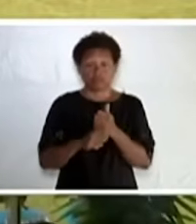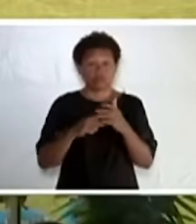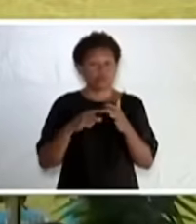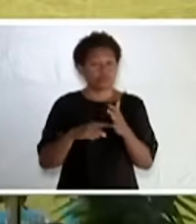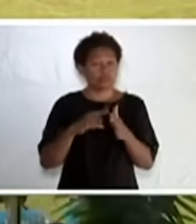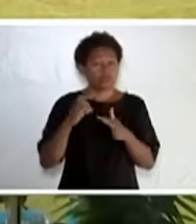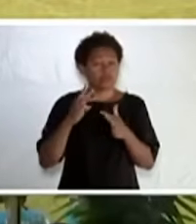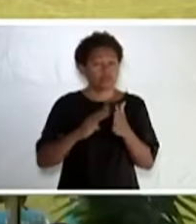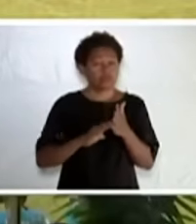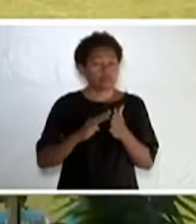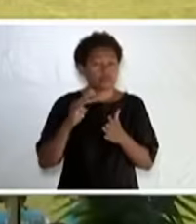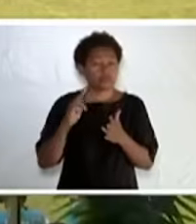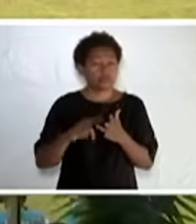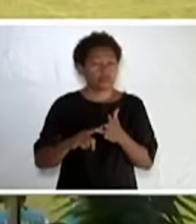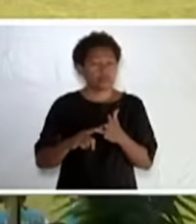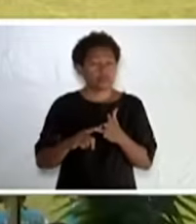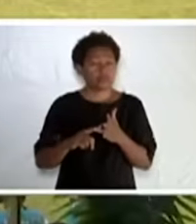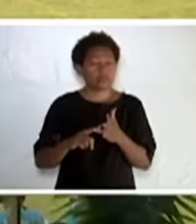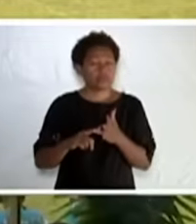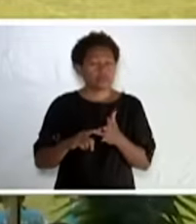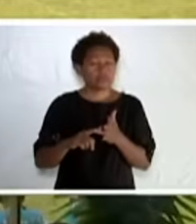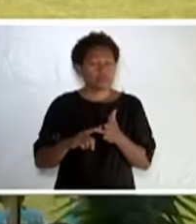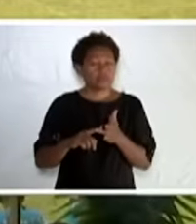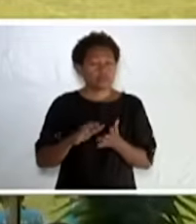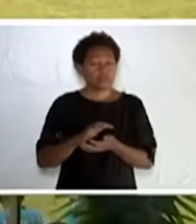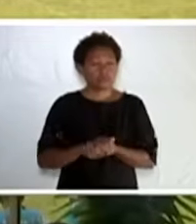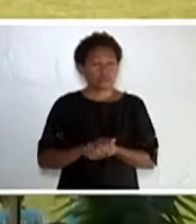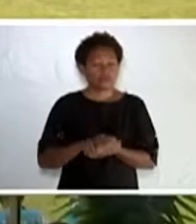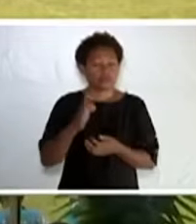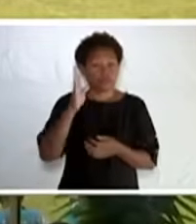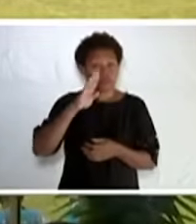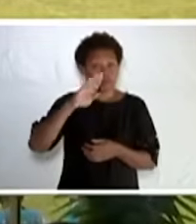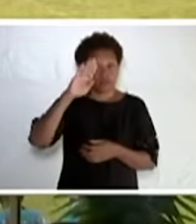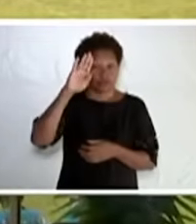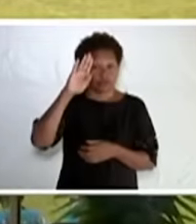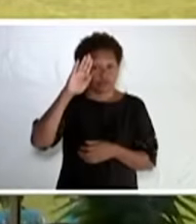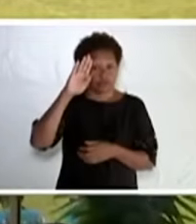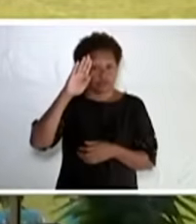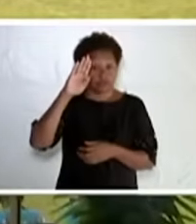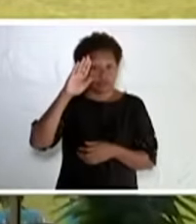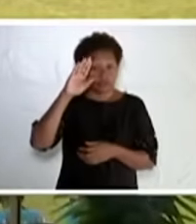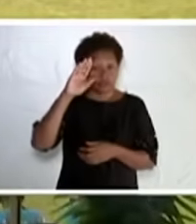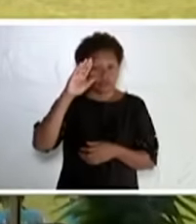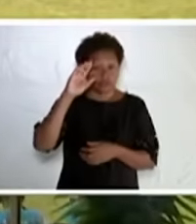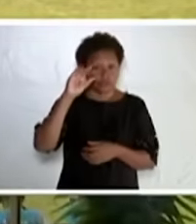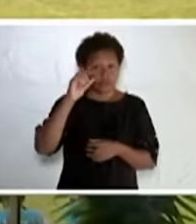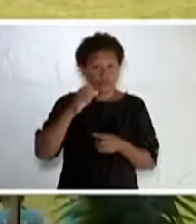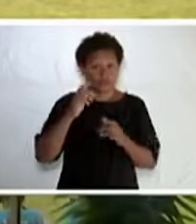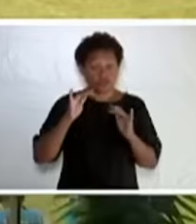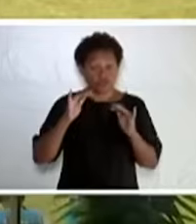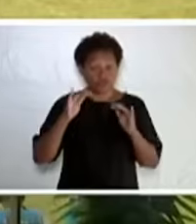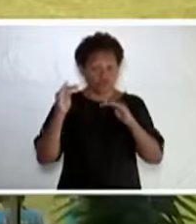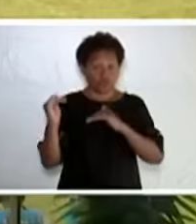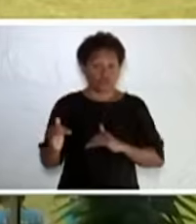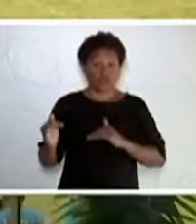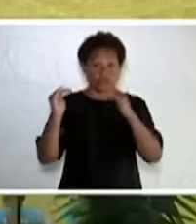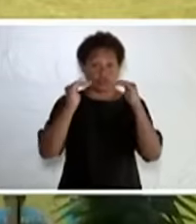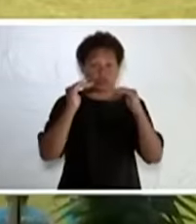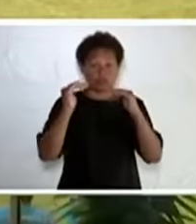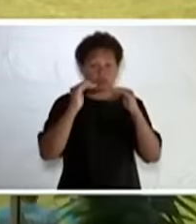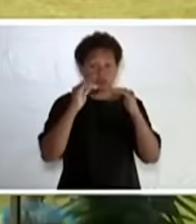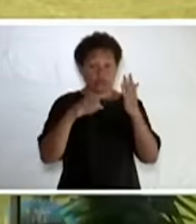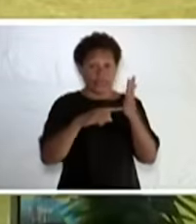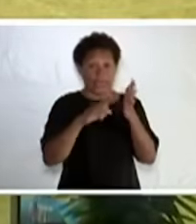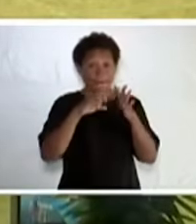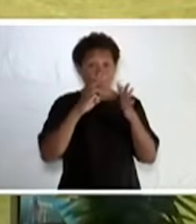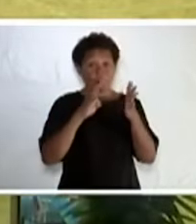reviewing officer, the acting president and chief justice, His Lordship Honorable